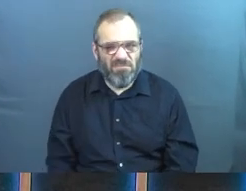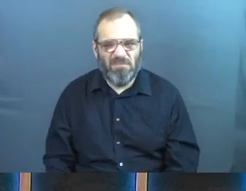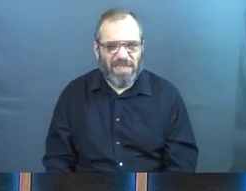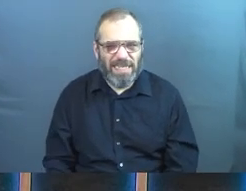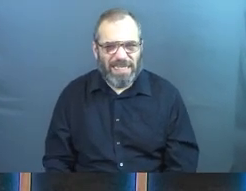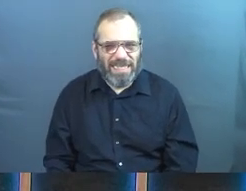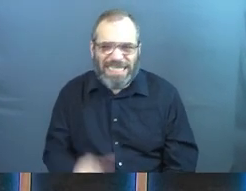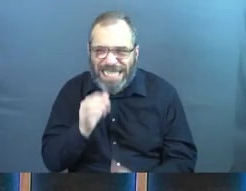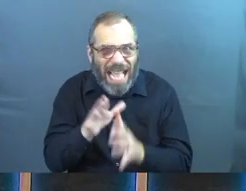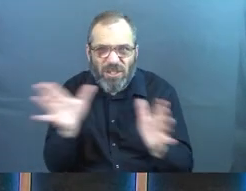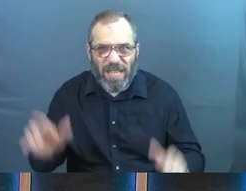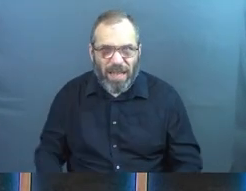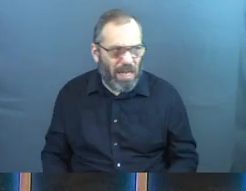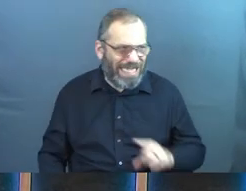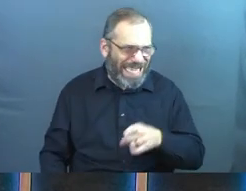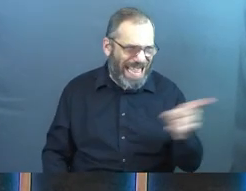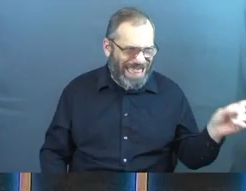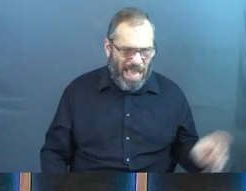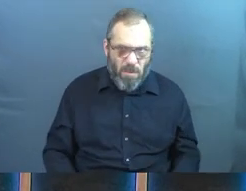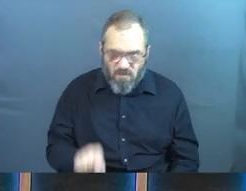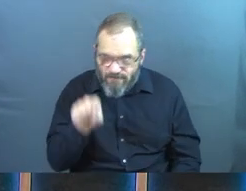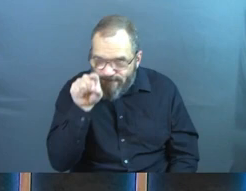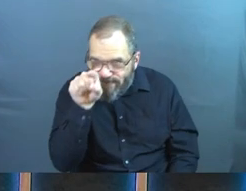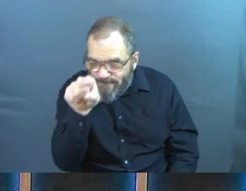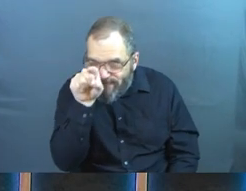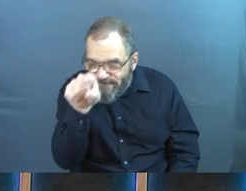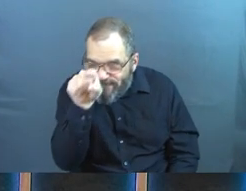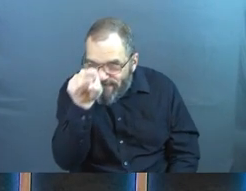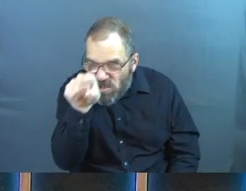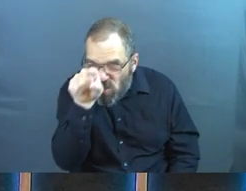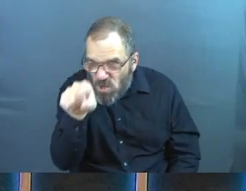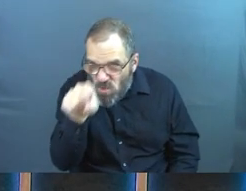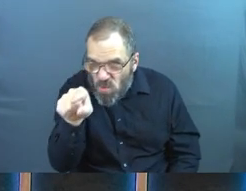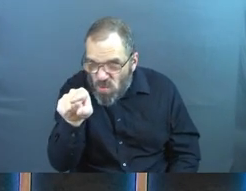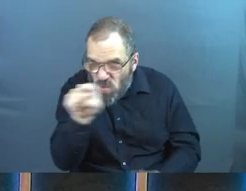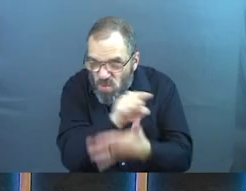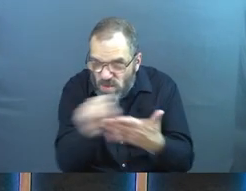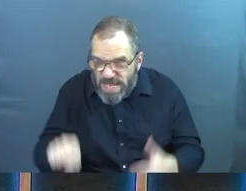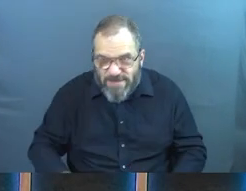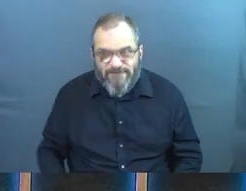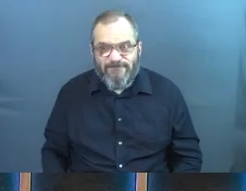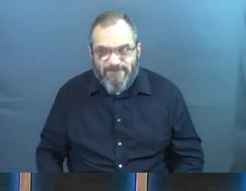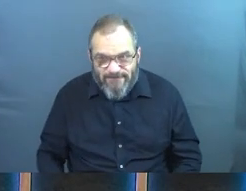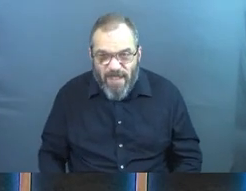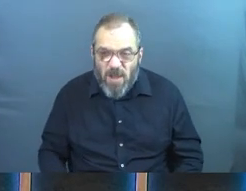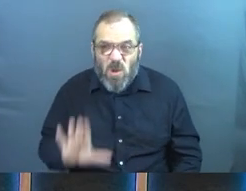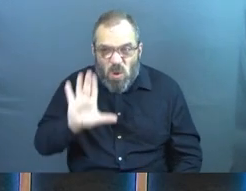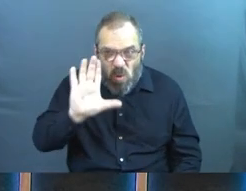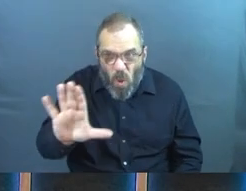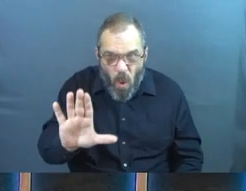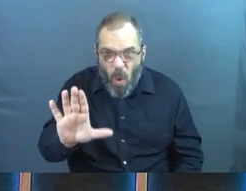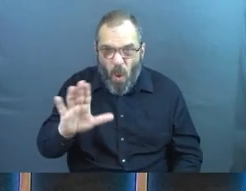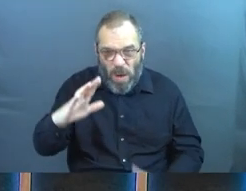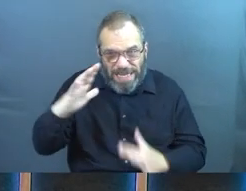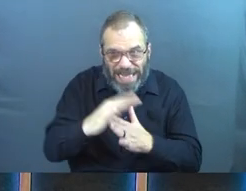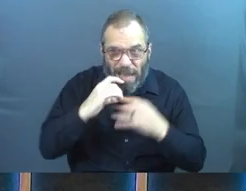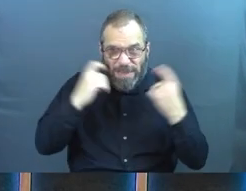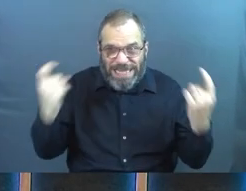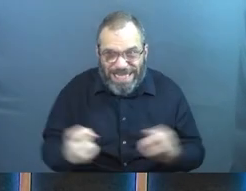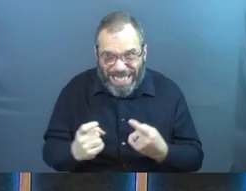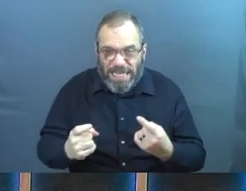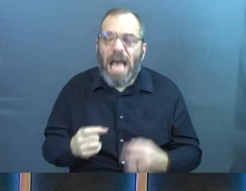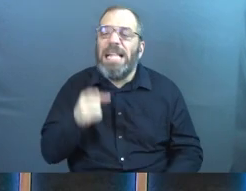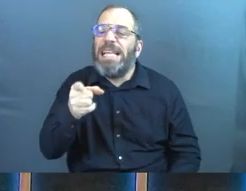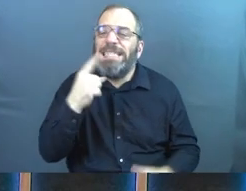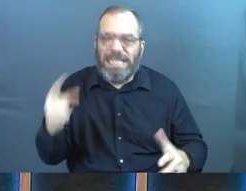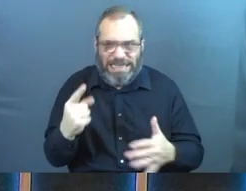Not general, not what they've done. Let's talk about your week. Let's talk about your top sins in your life. Let's